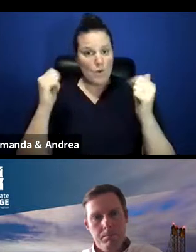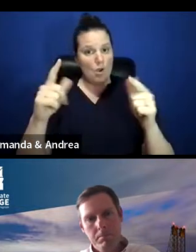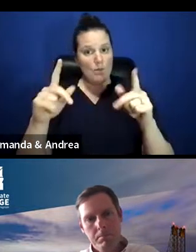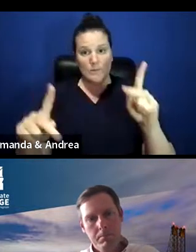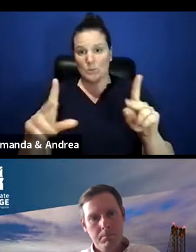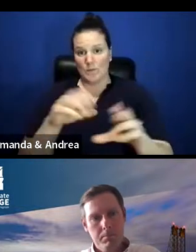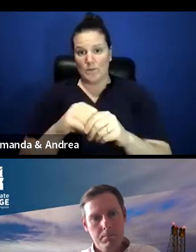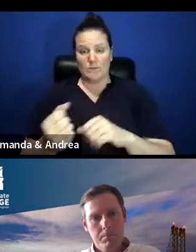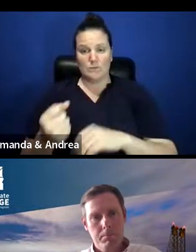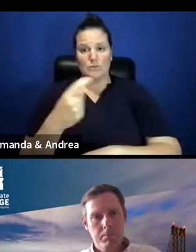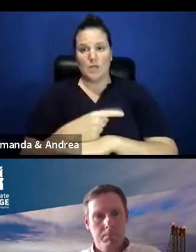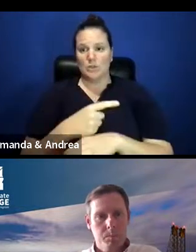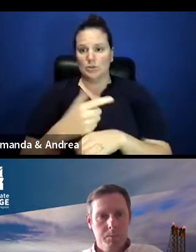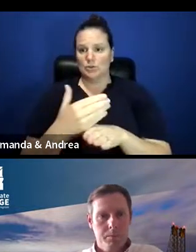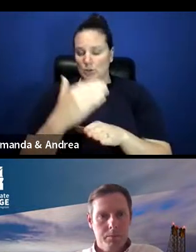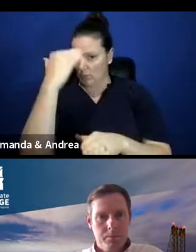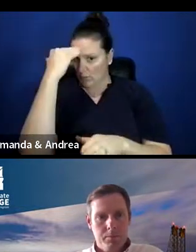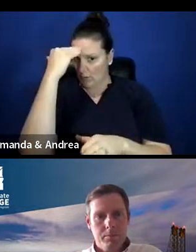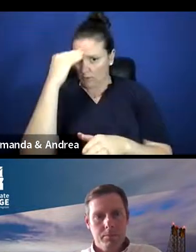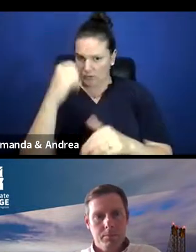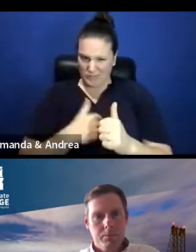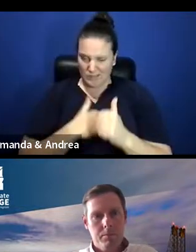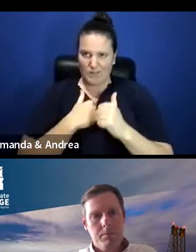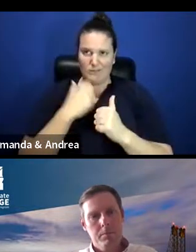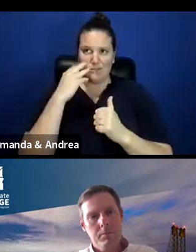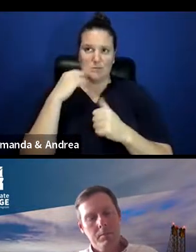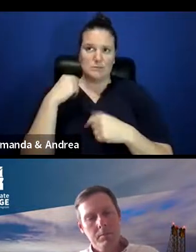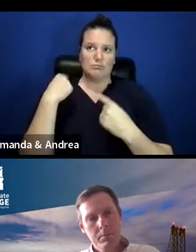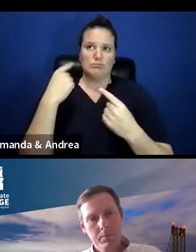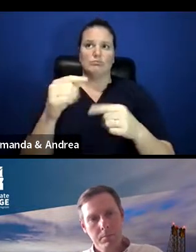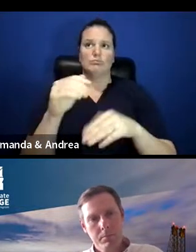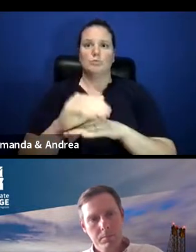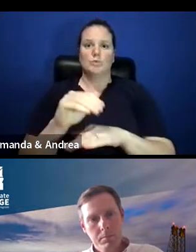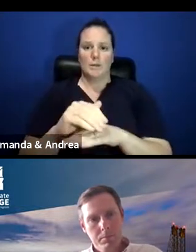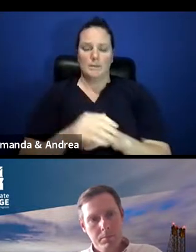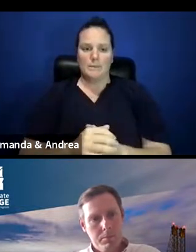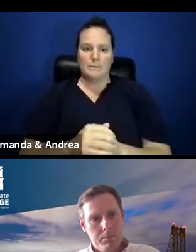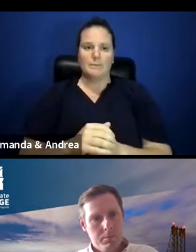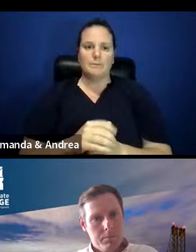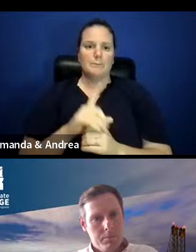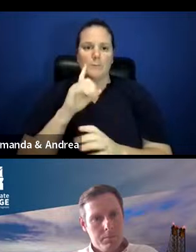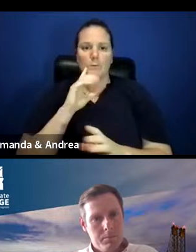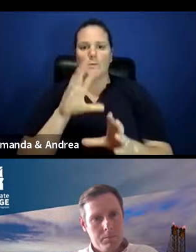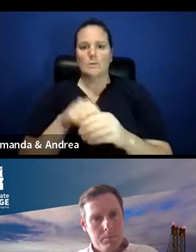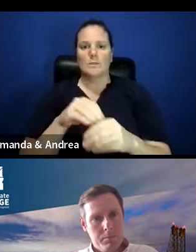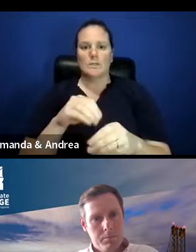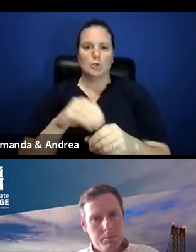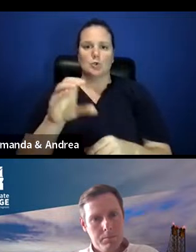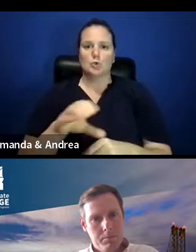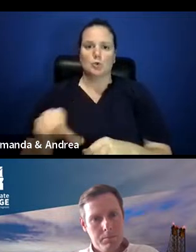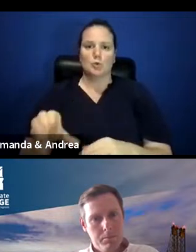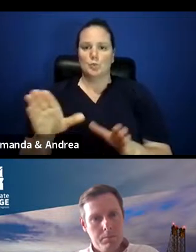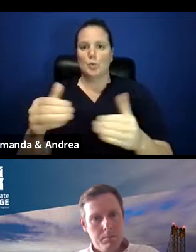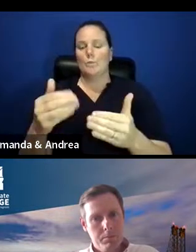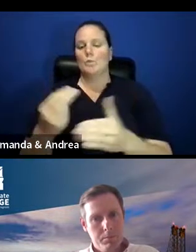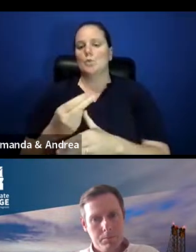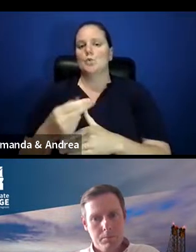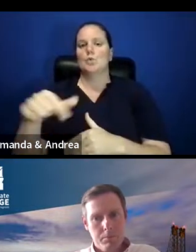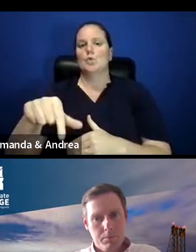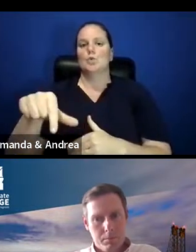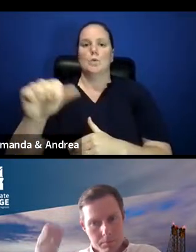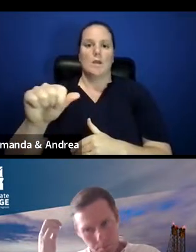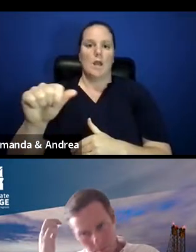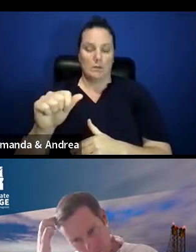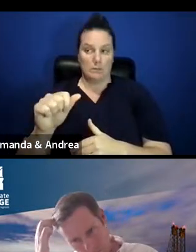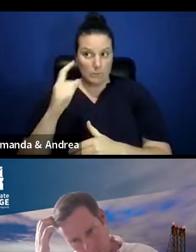joining us today to share your knowledge and your lived experience with us tonight. For participants in the Zoom room, please use the Q&A feature to